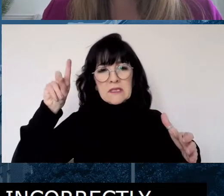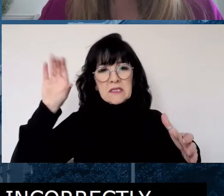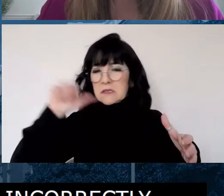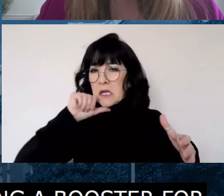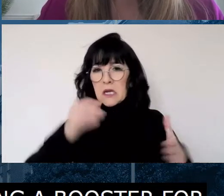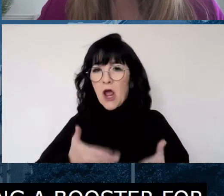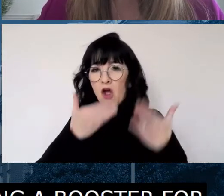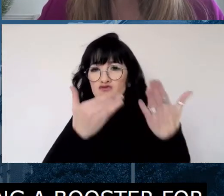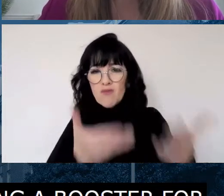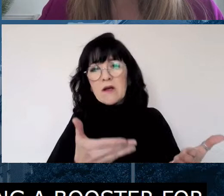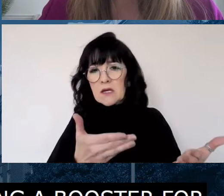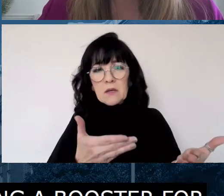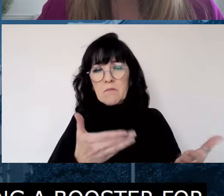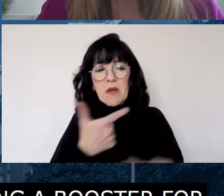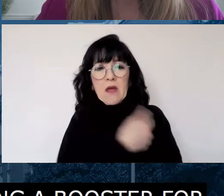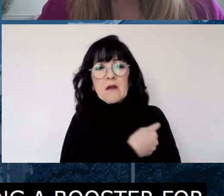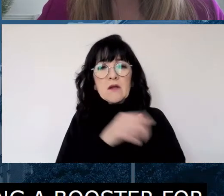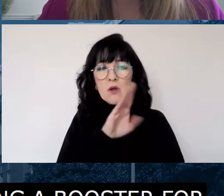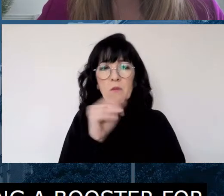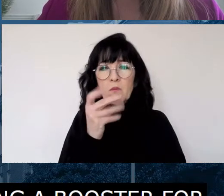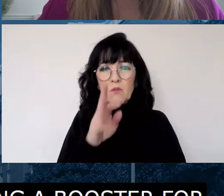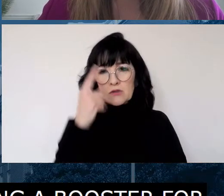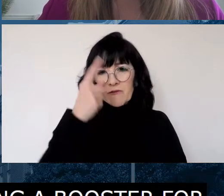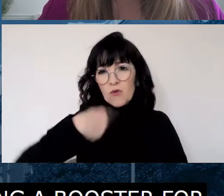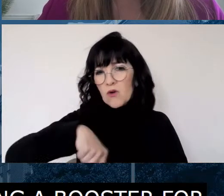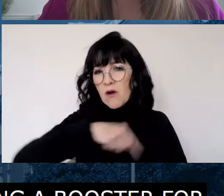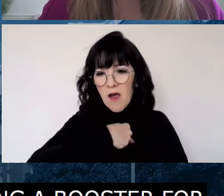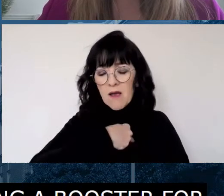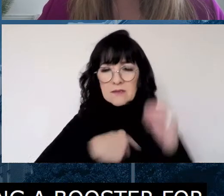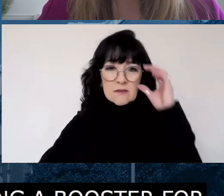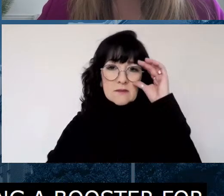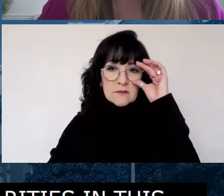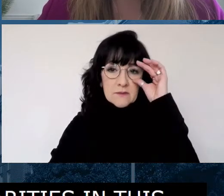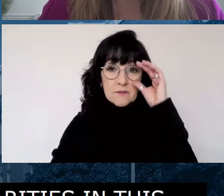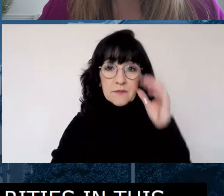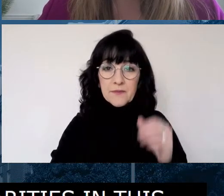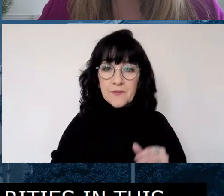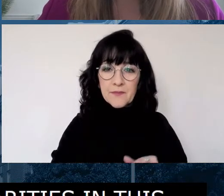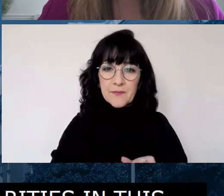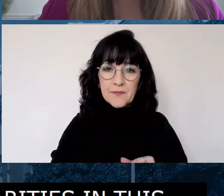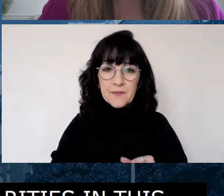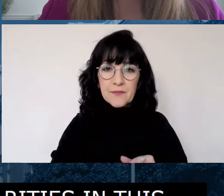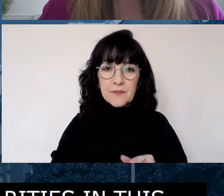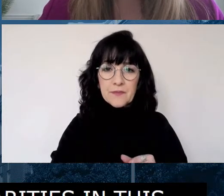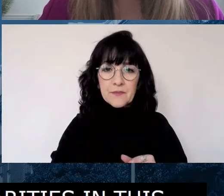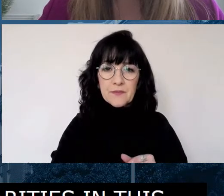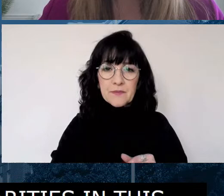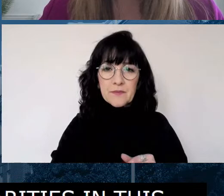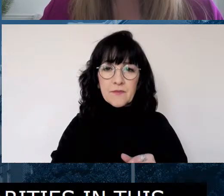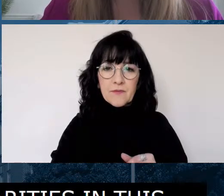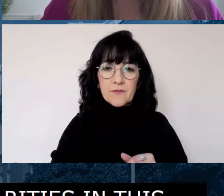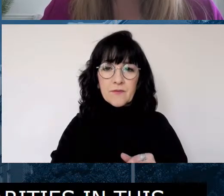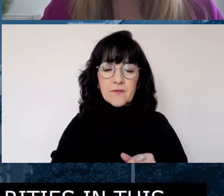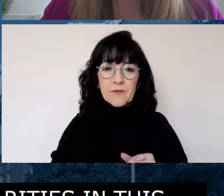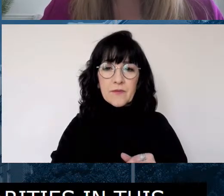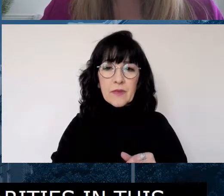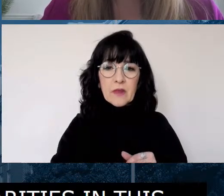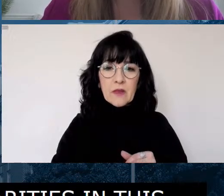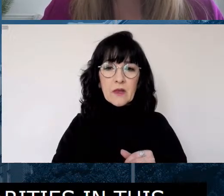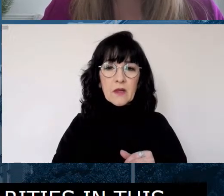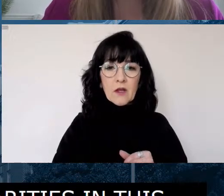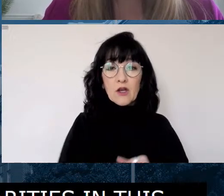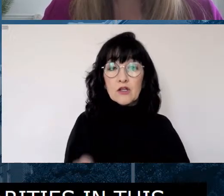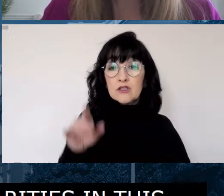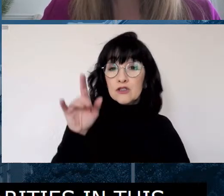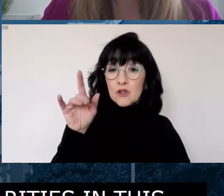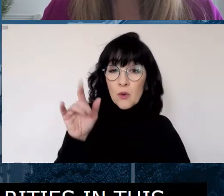these data. So this confusion or uncertainty was greater among racial